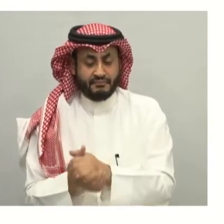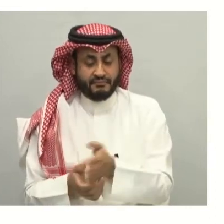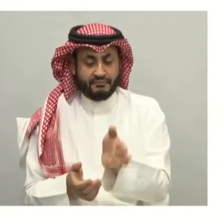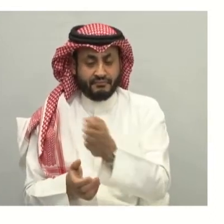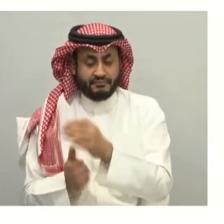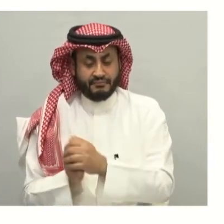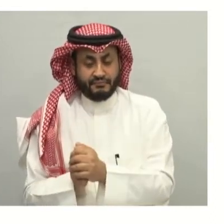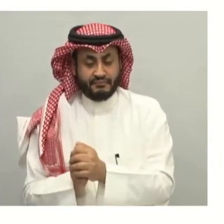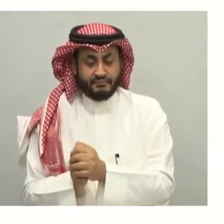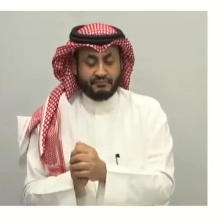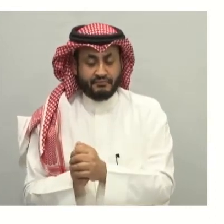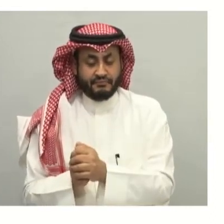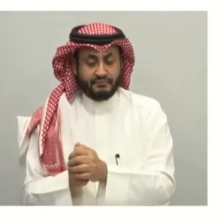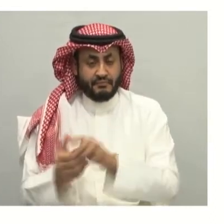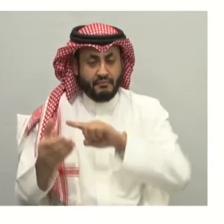fish.